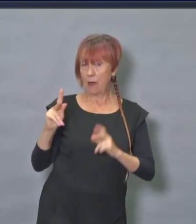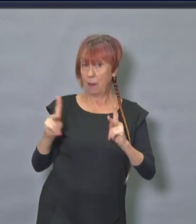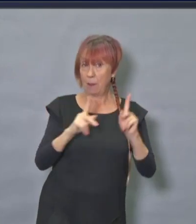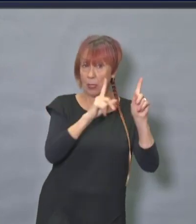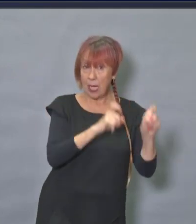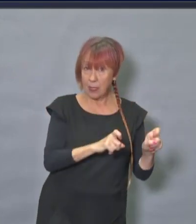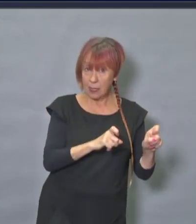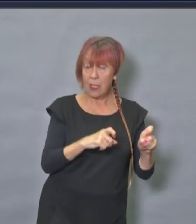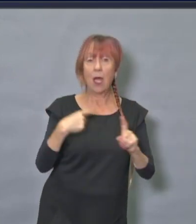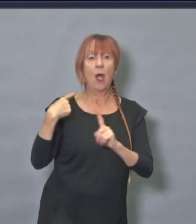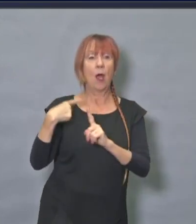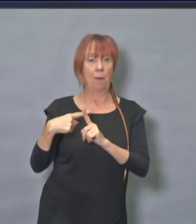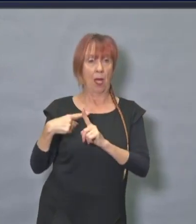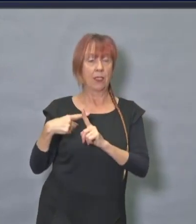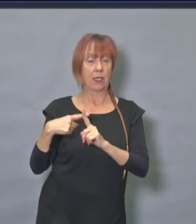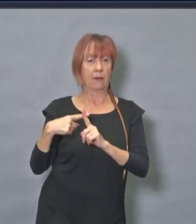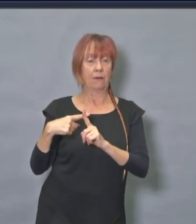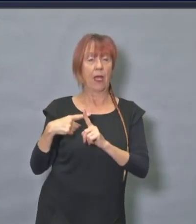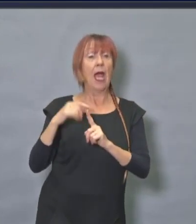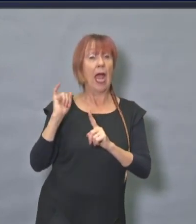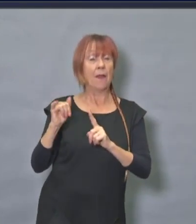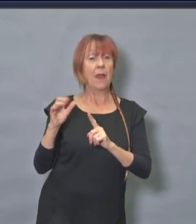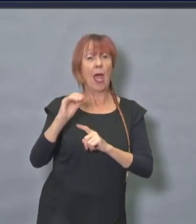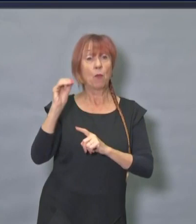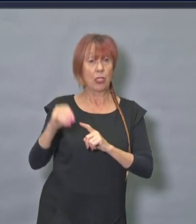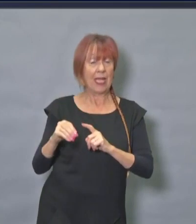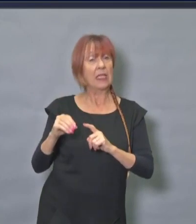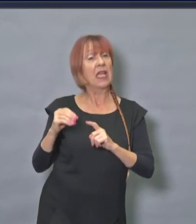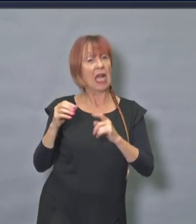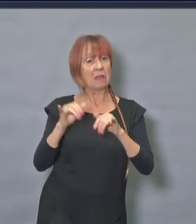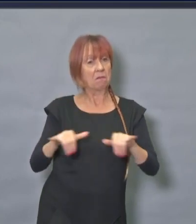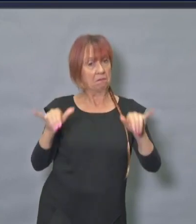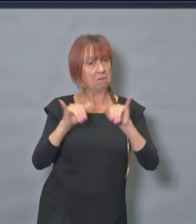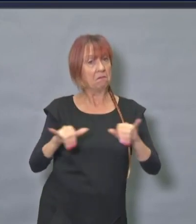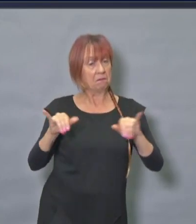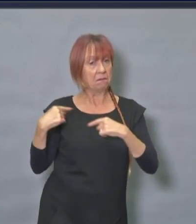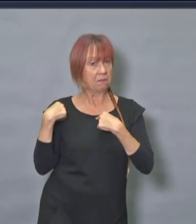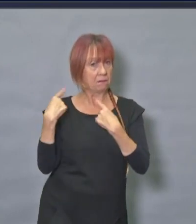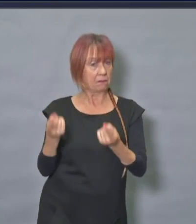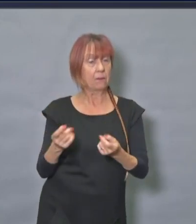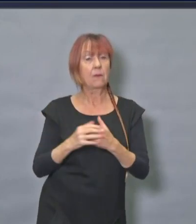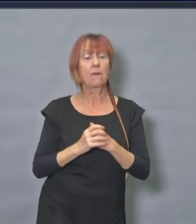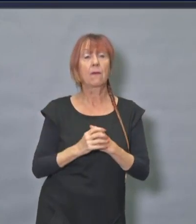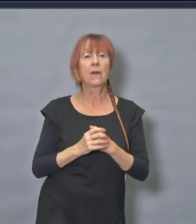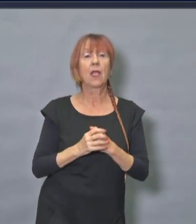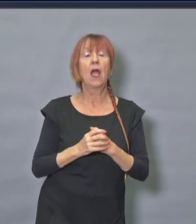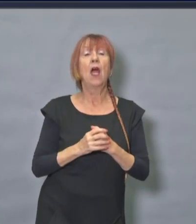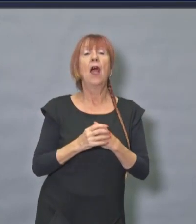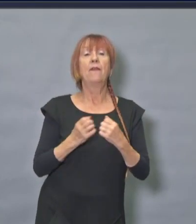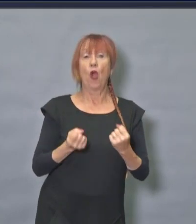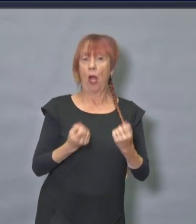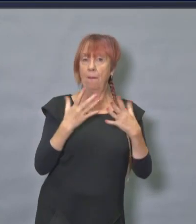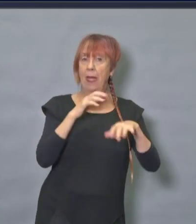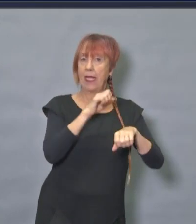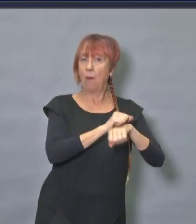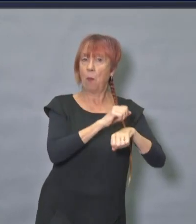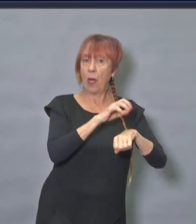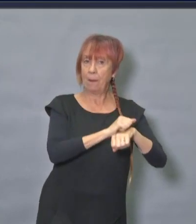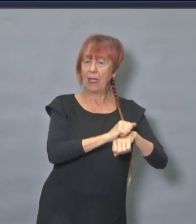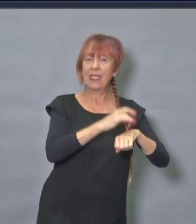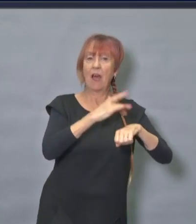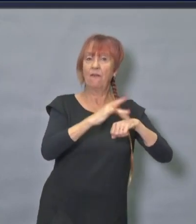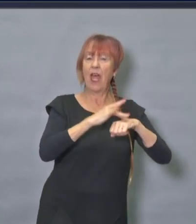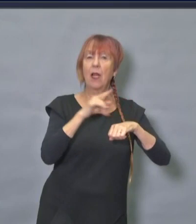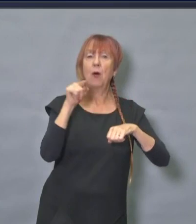were positive, and this rate has also remained constant over time. There are appointments that are available at the regional